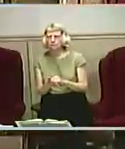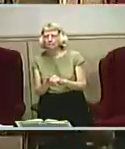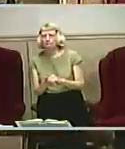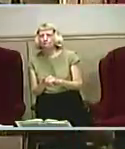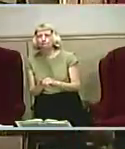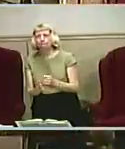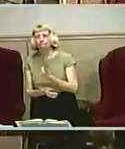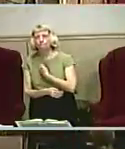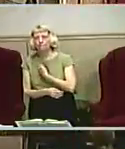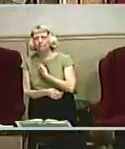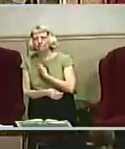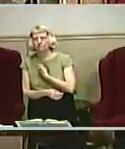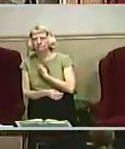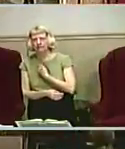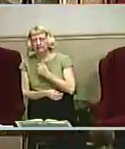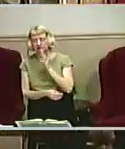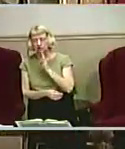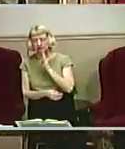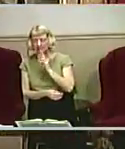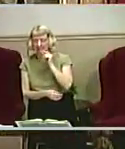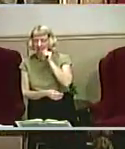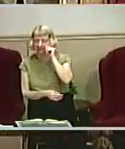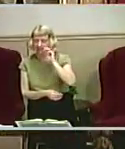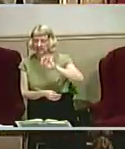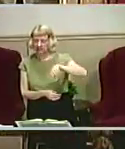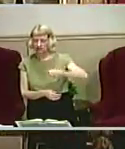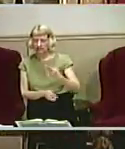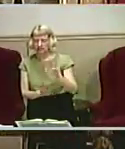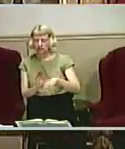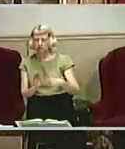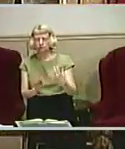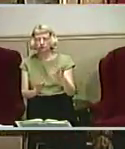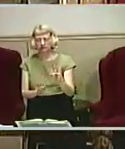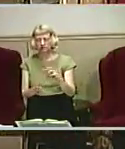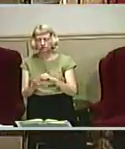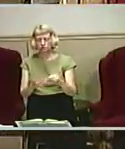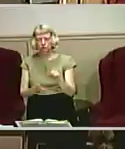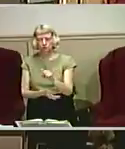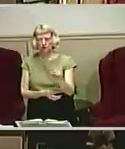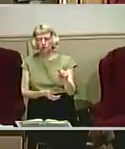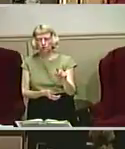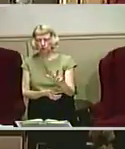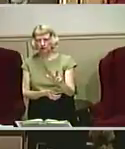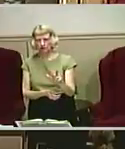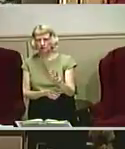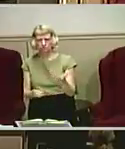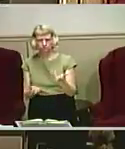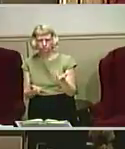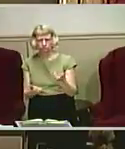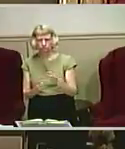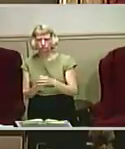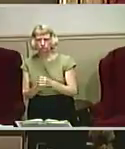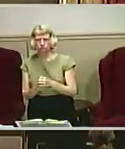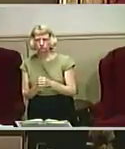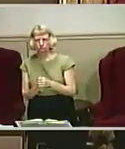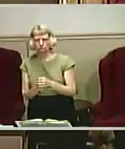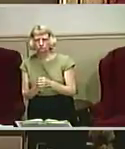I was actually talking to the teens about Ephesians 6, 1 through 3. Anybody know what Ephesians 6, 1 through 3 says?